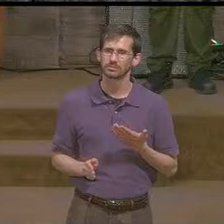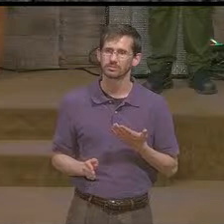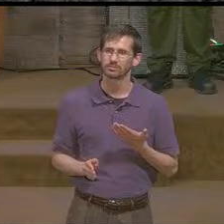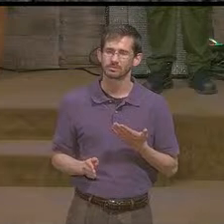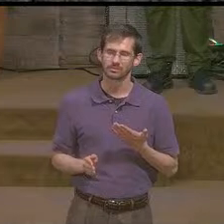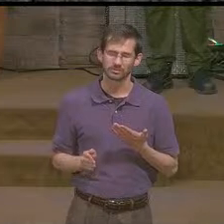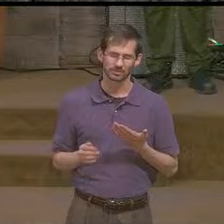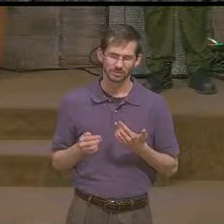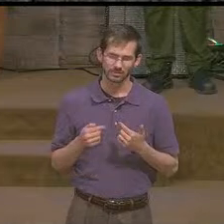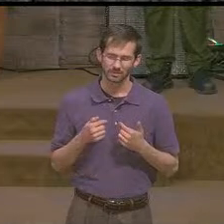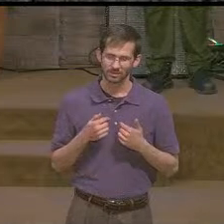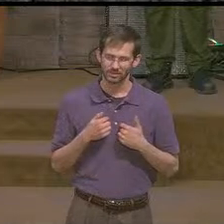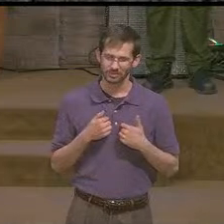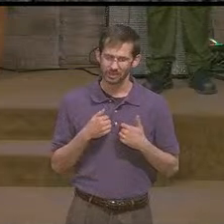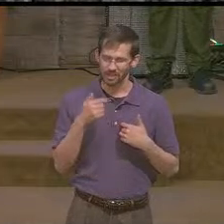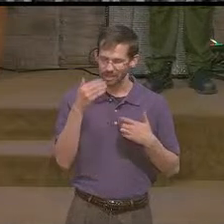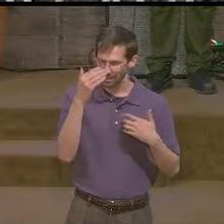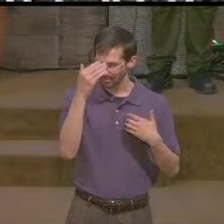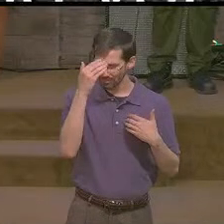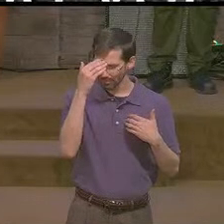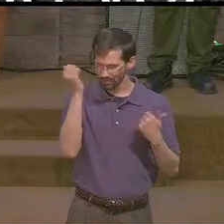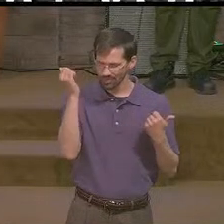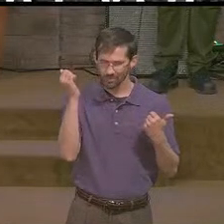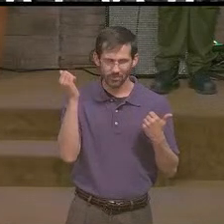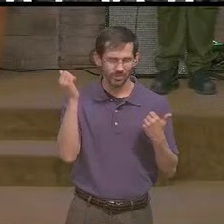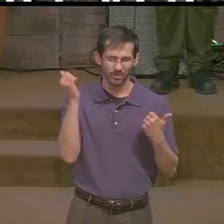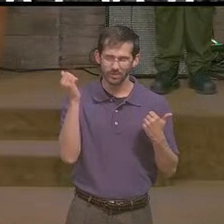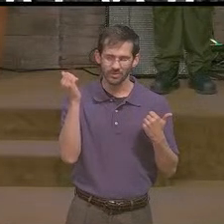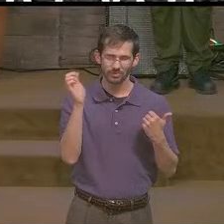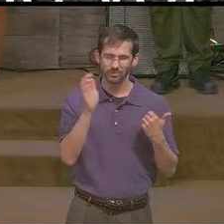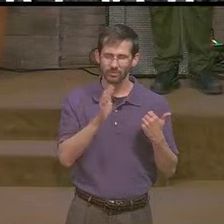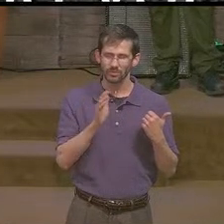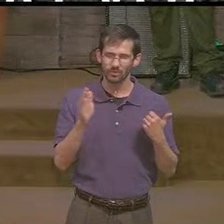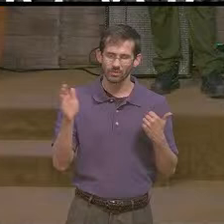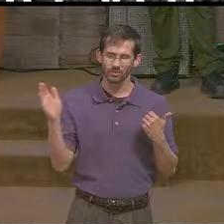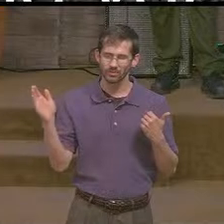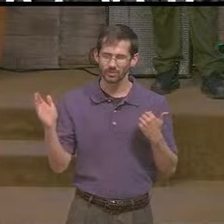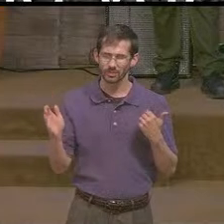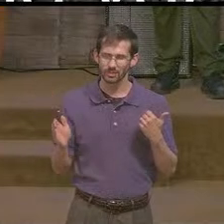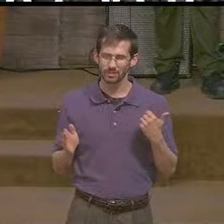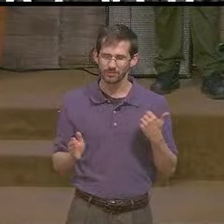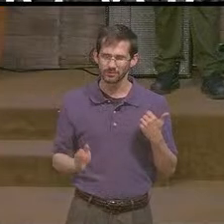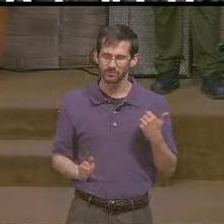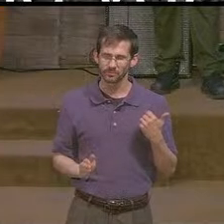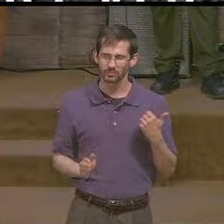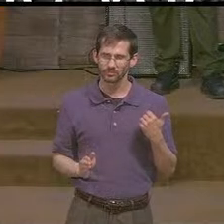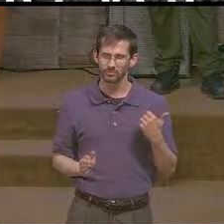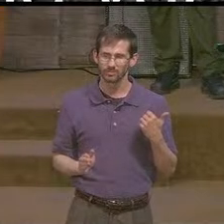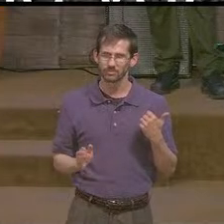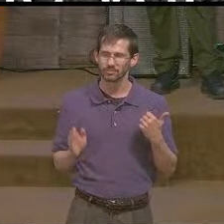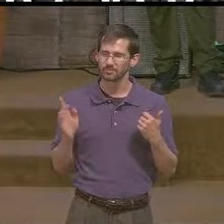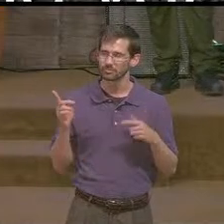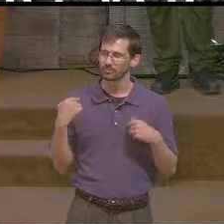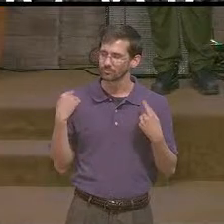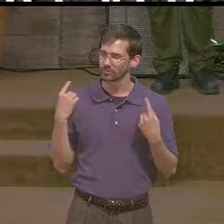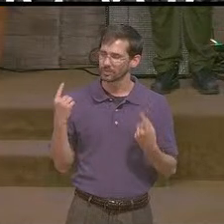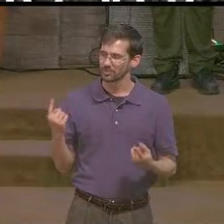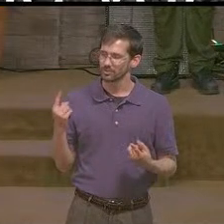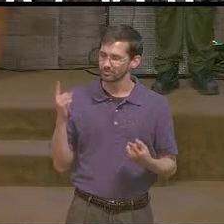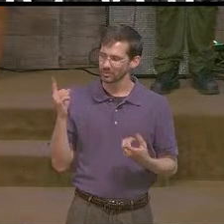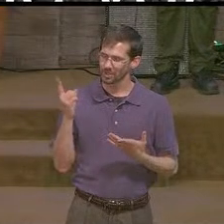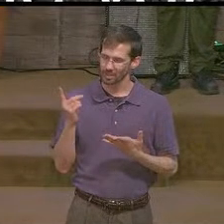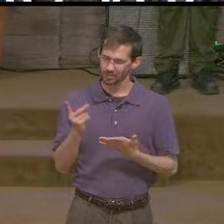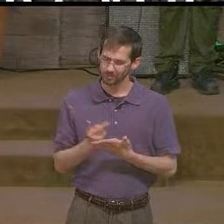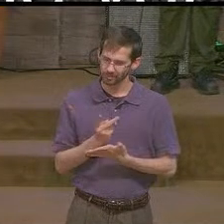Yet. I never will. I never will forget. You never failed me.